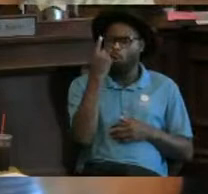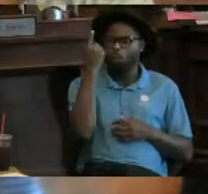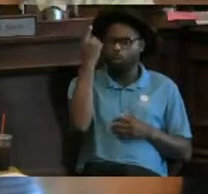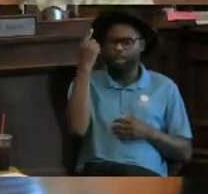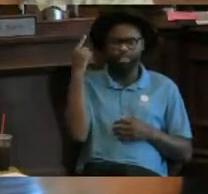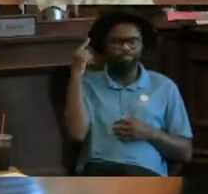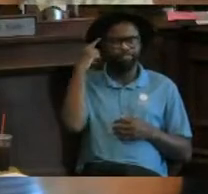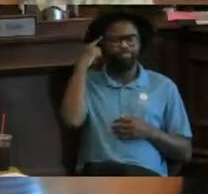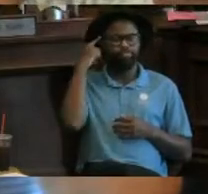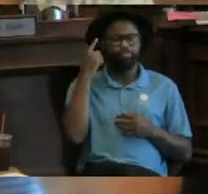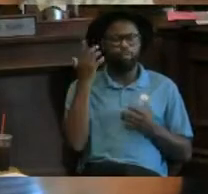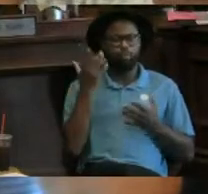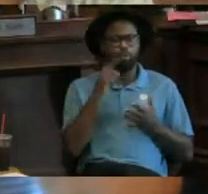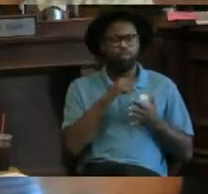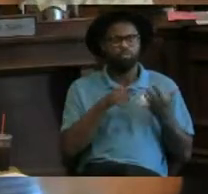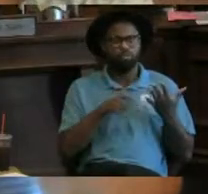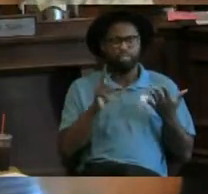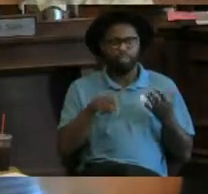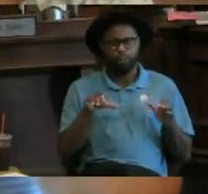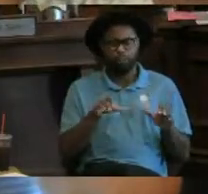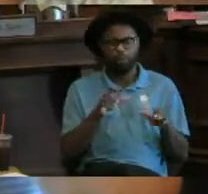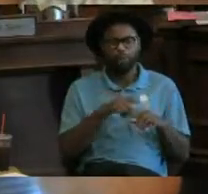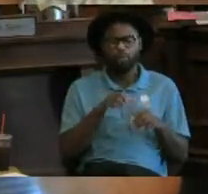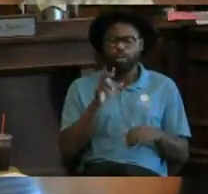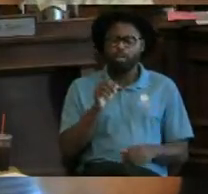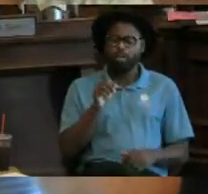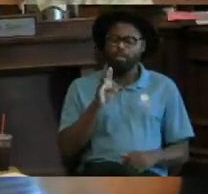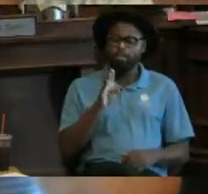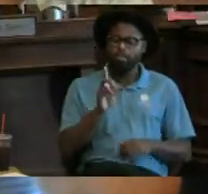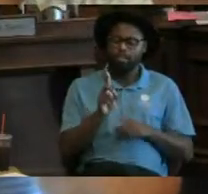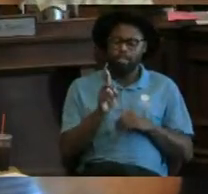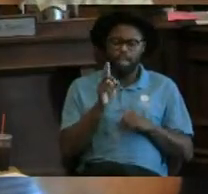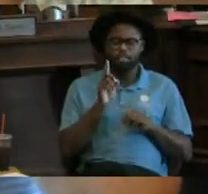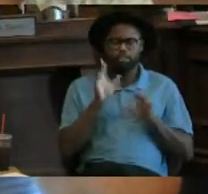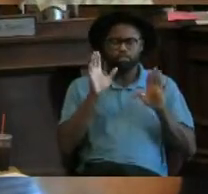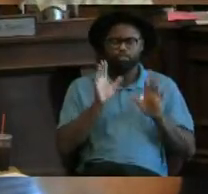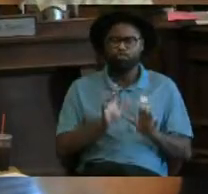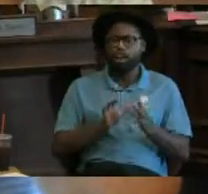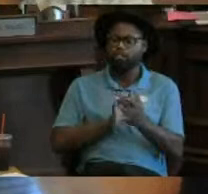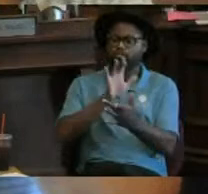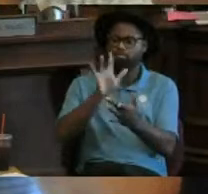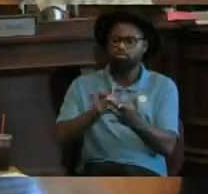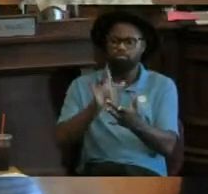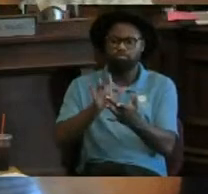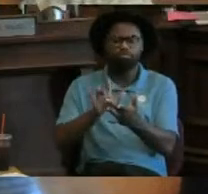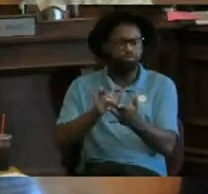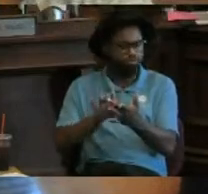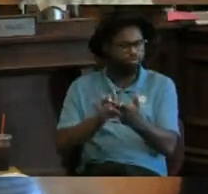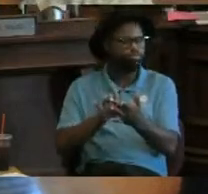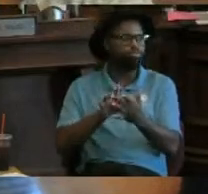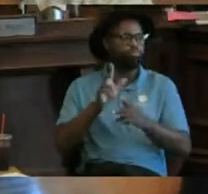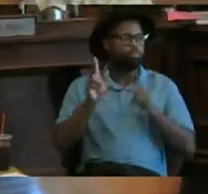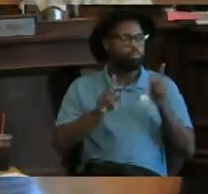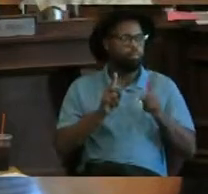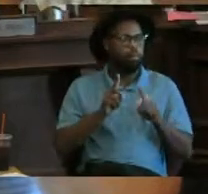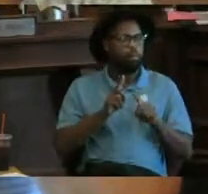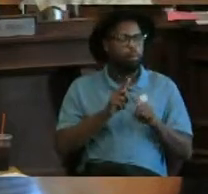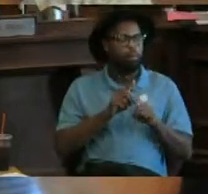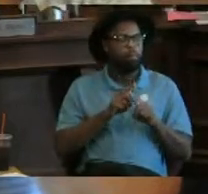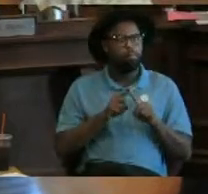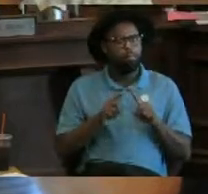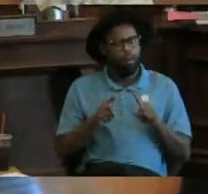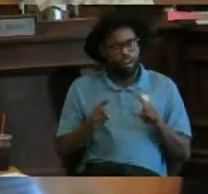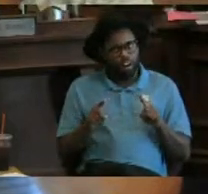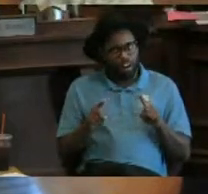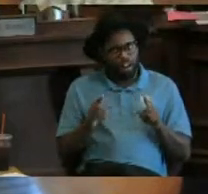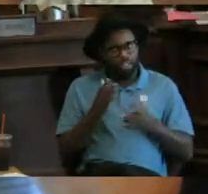cognizant of what we need to do, but I would say the NBD has been exceptional with reaching out, listening to people, but at a certain point, you know,